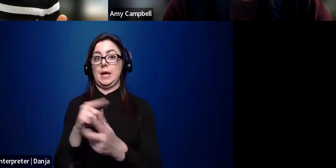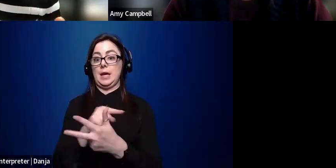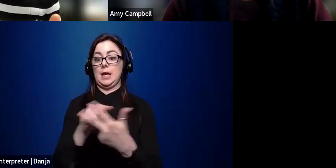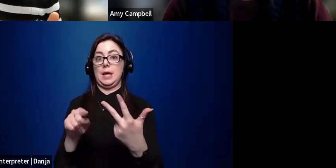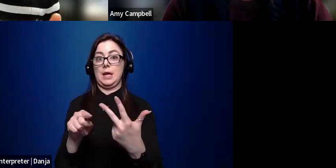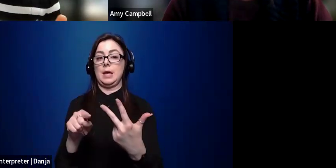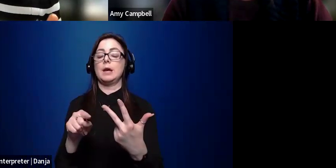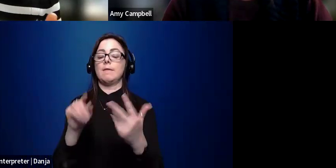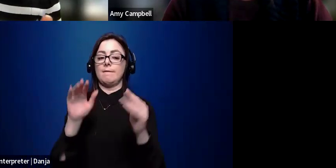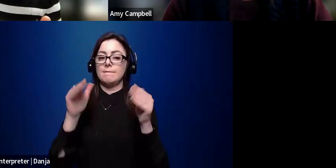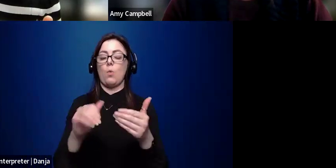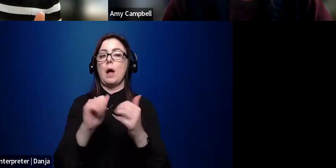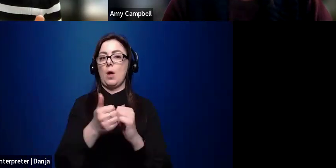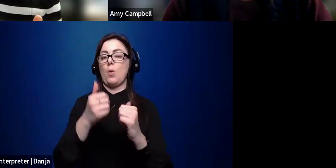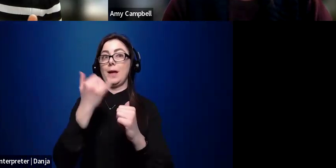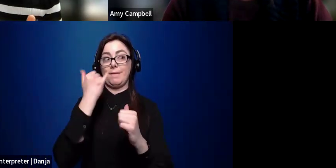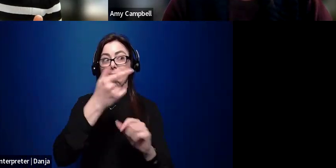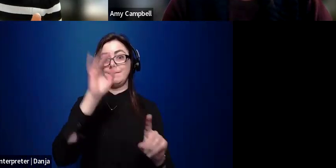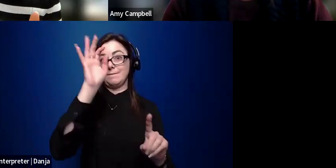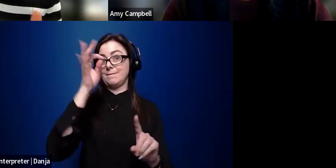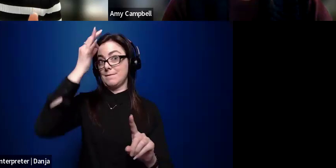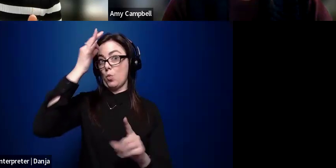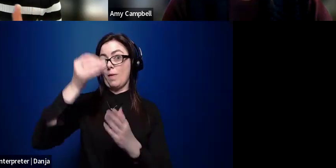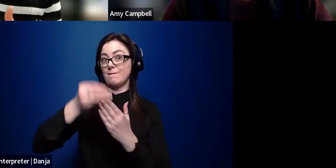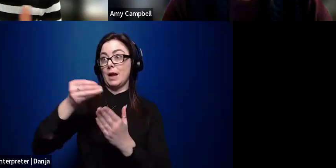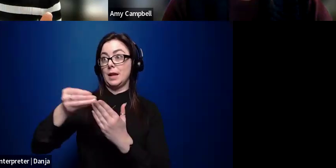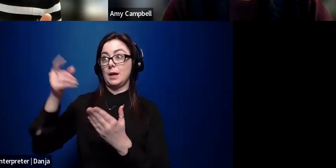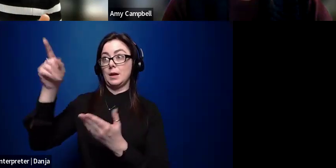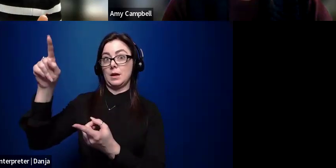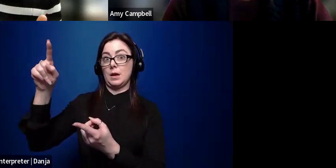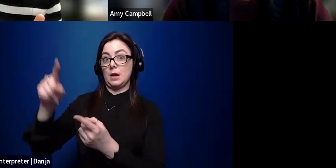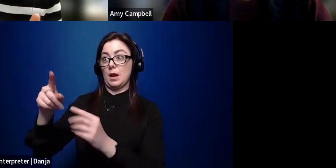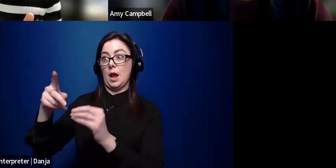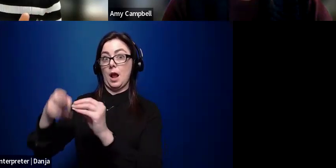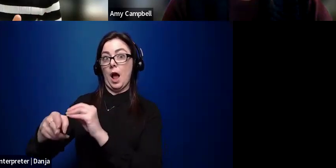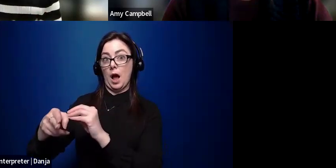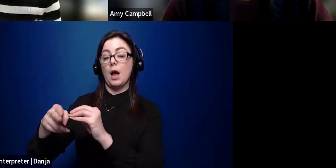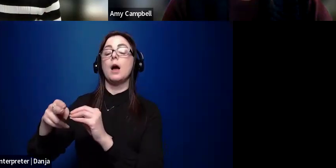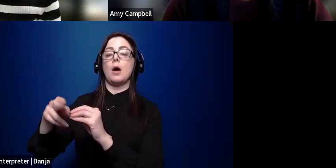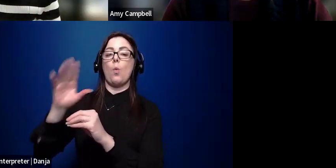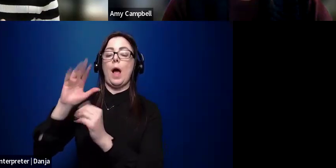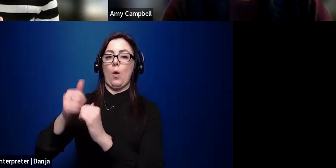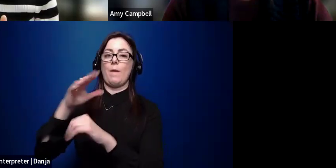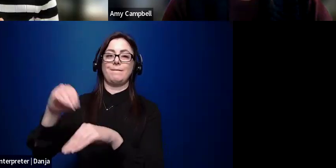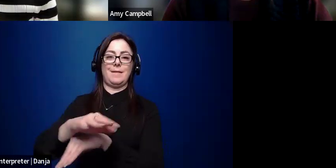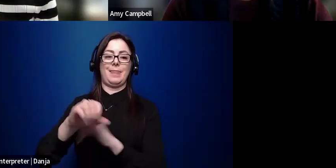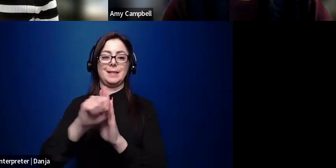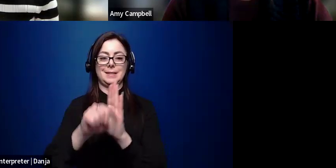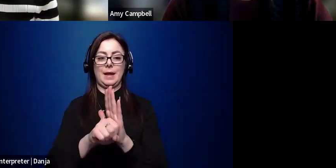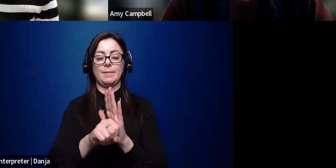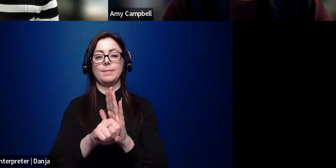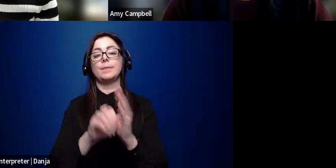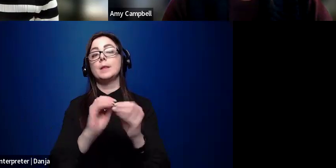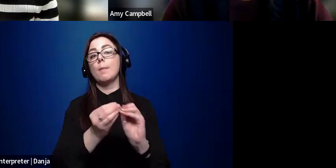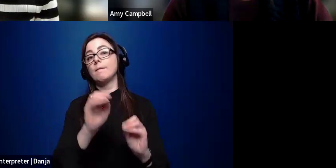how this could affect the state's budgets and the state. So it's kind of effect on the state. 4 through 8 are a little bit